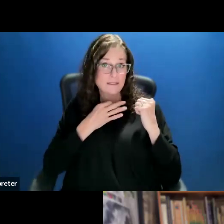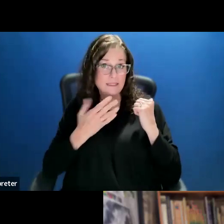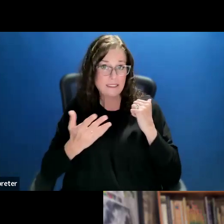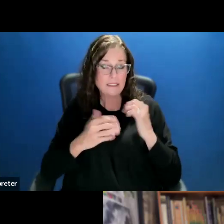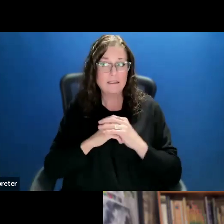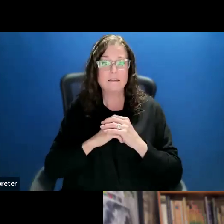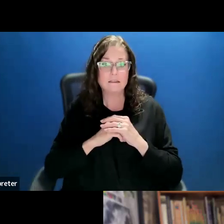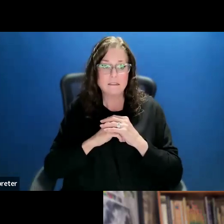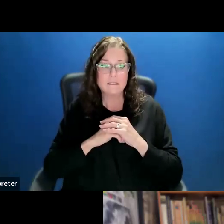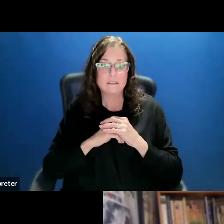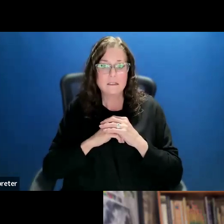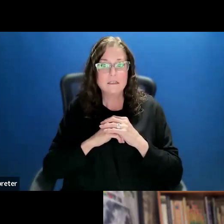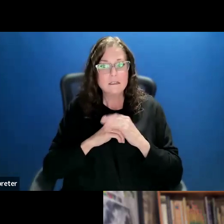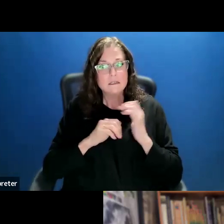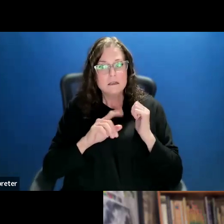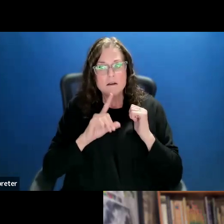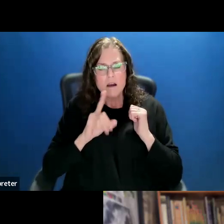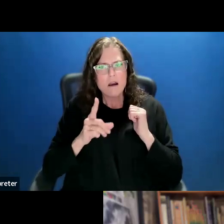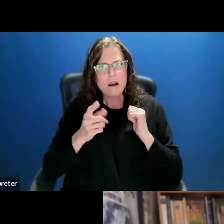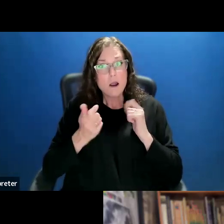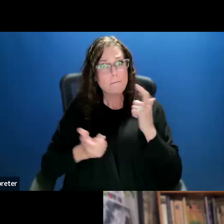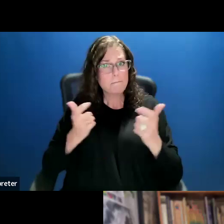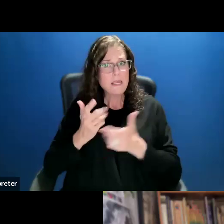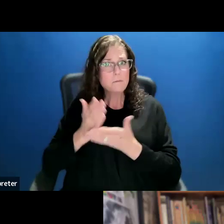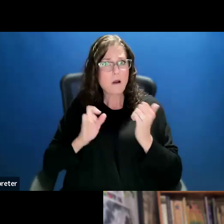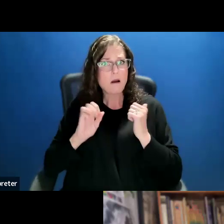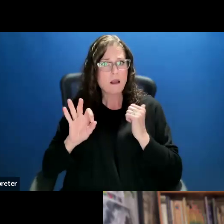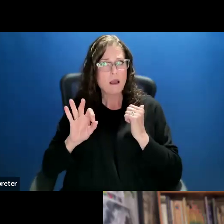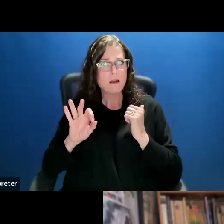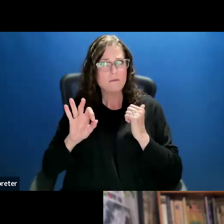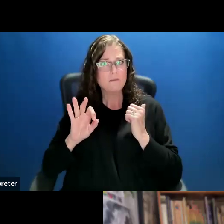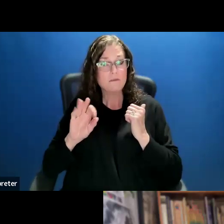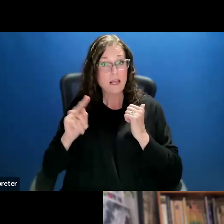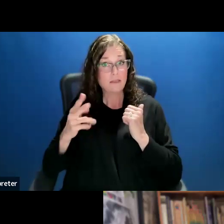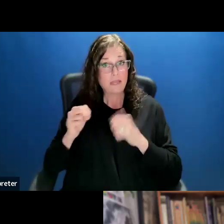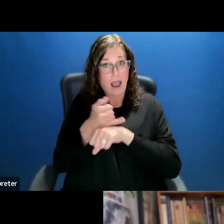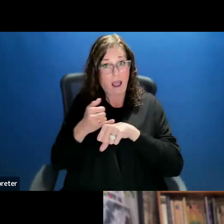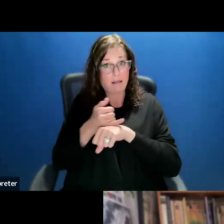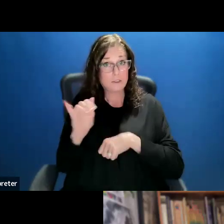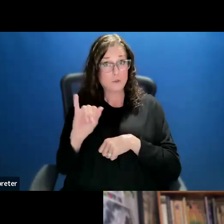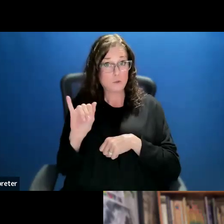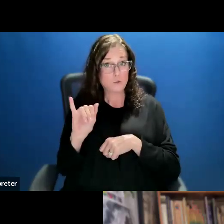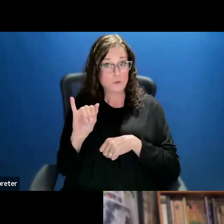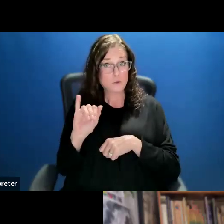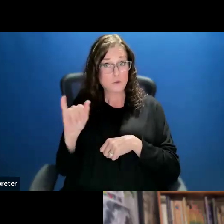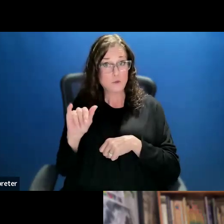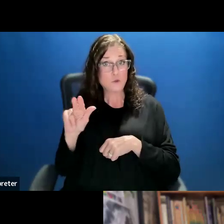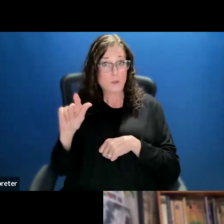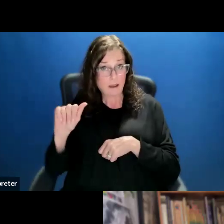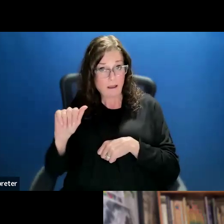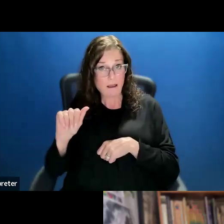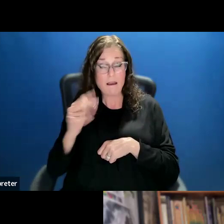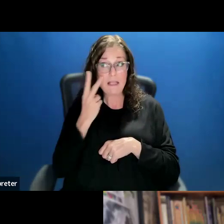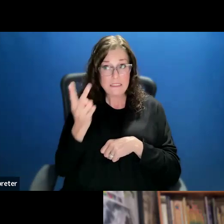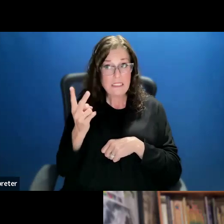curiosity are a big part of the island as well, Julia. I was